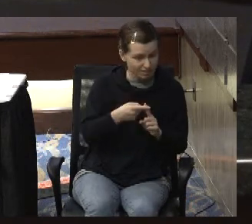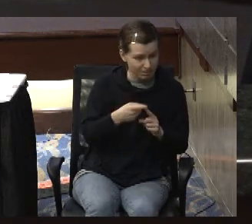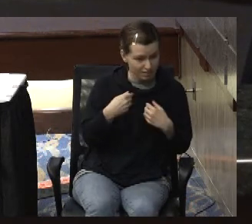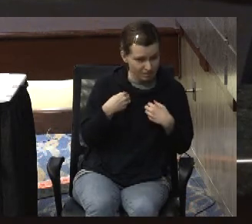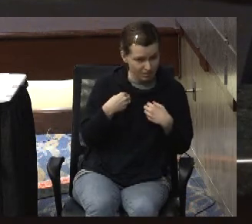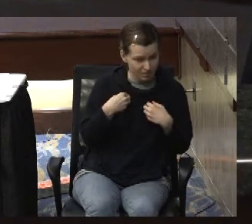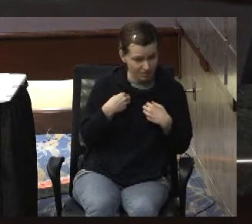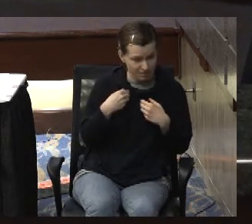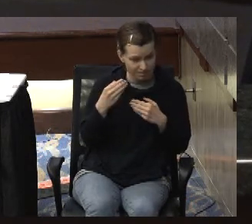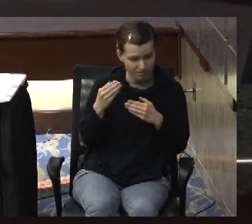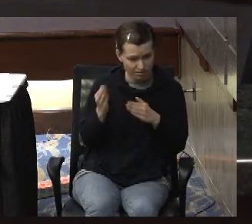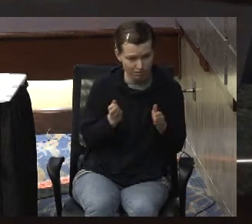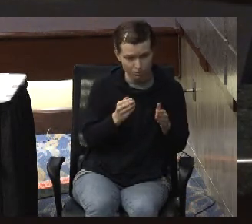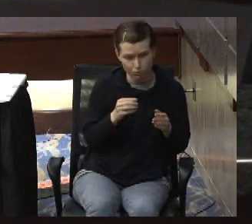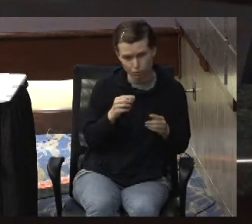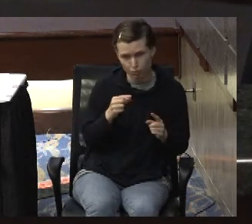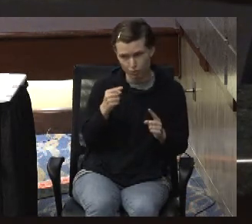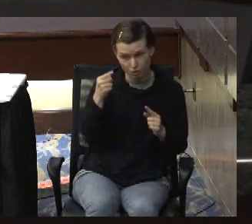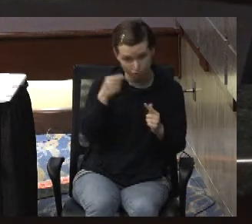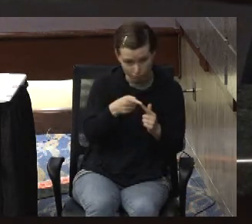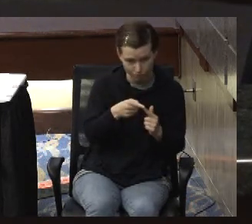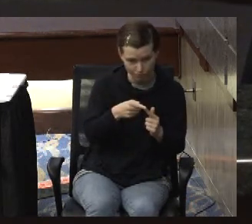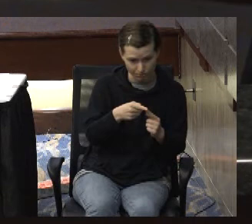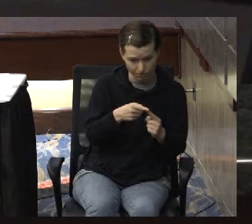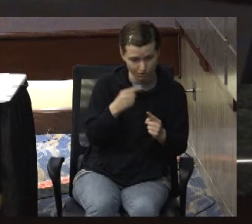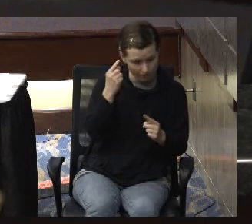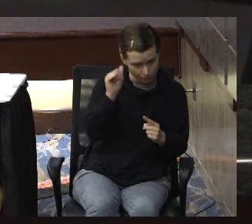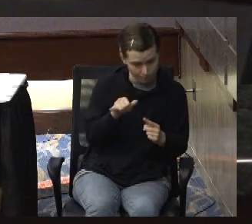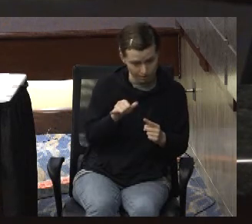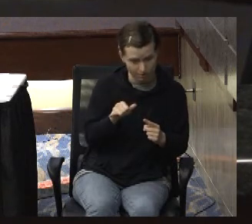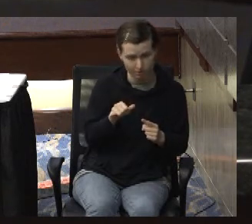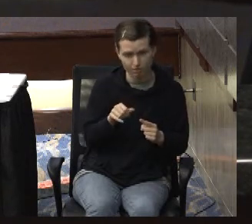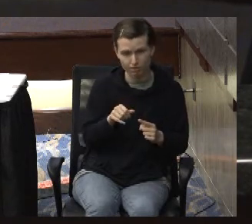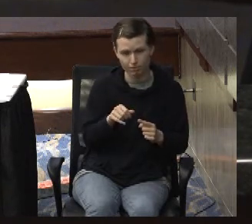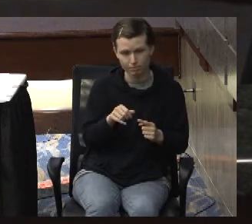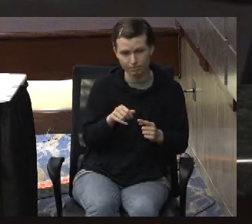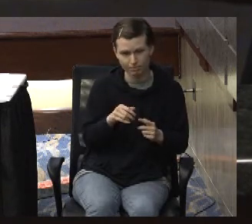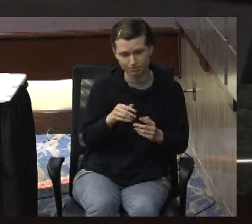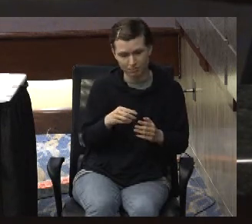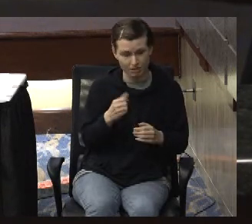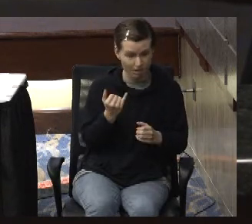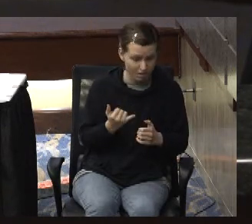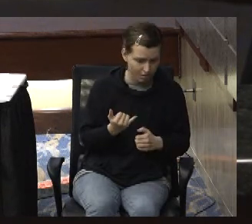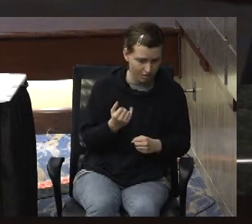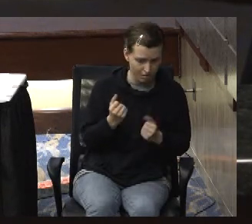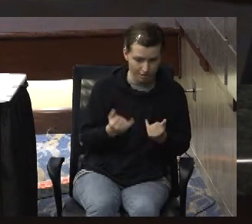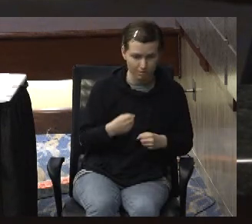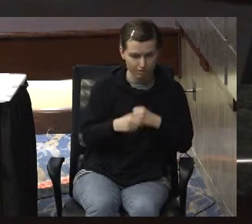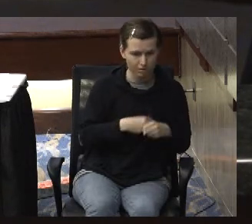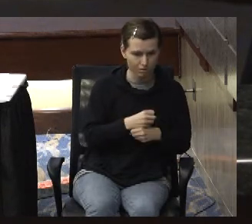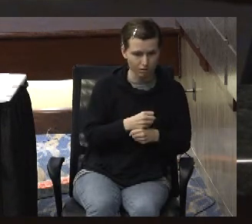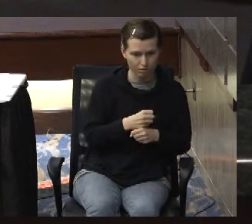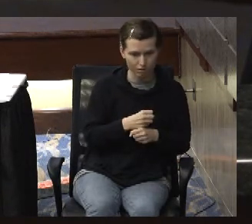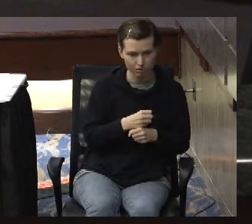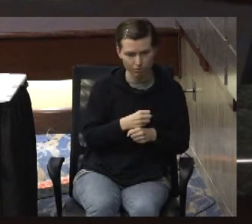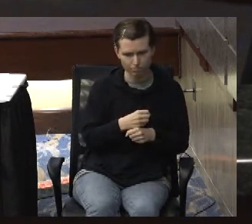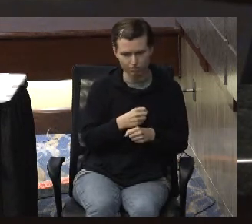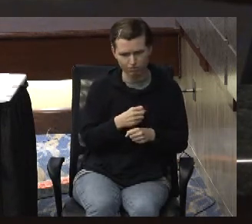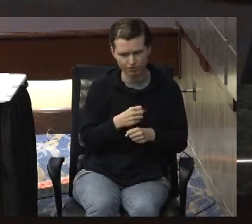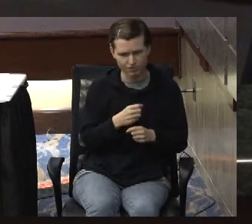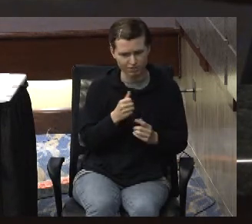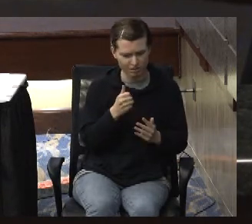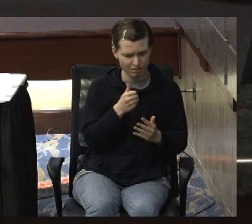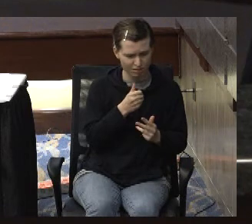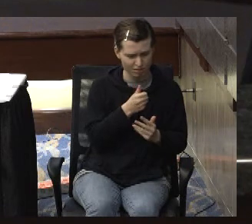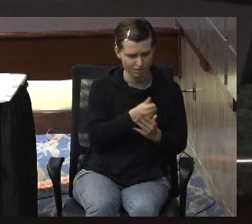specific benchmarks of this is what the electrification of our fleet is going to look like by this year, by this make and model of each of our cars. So